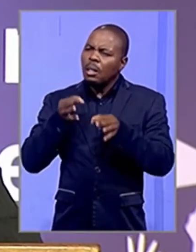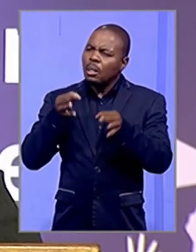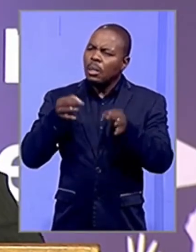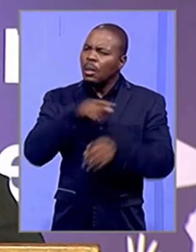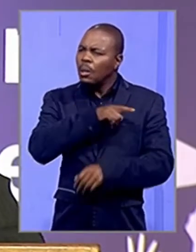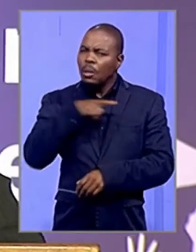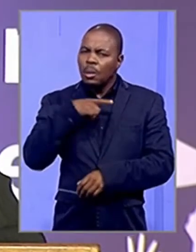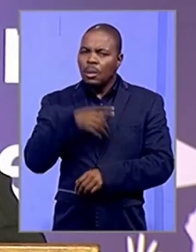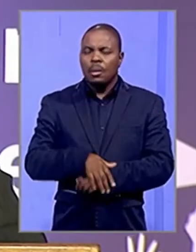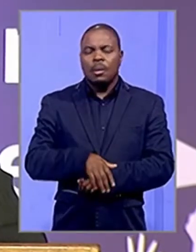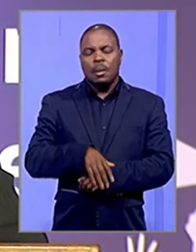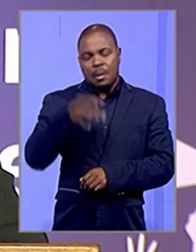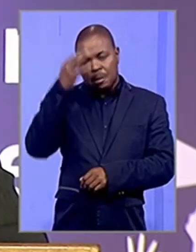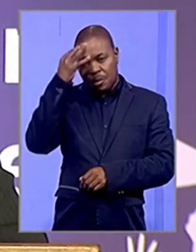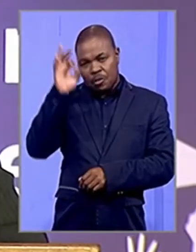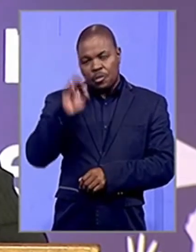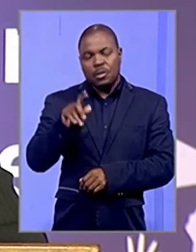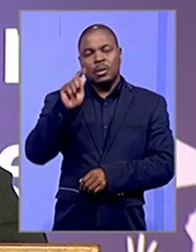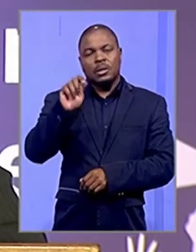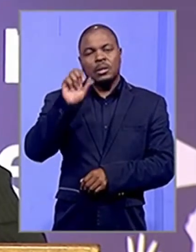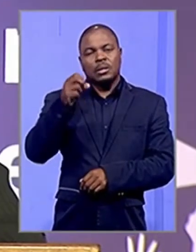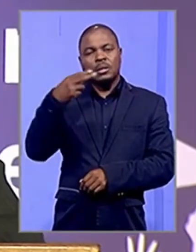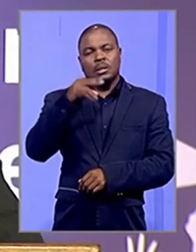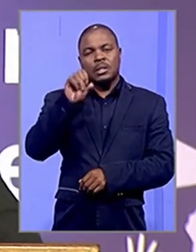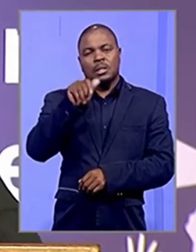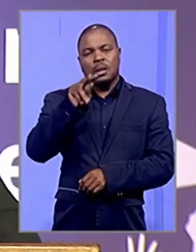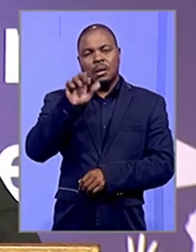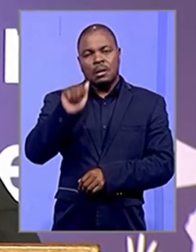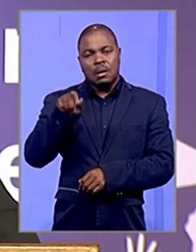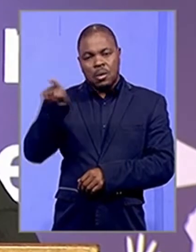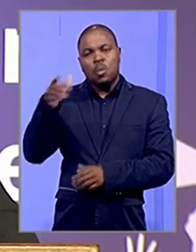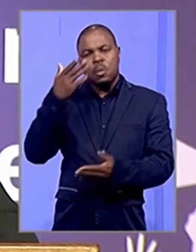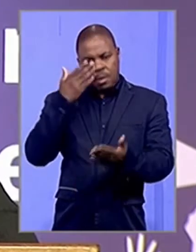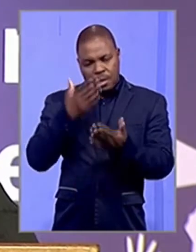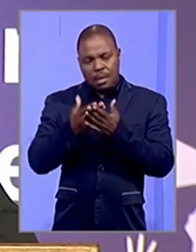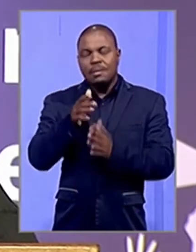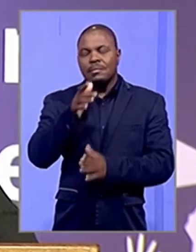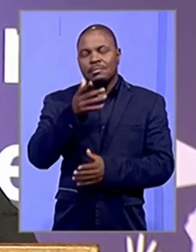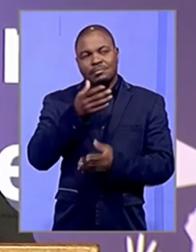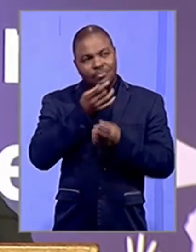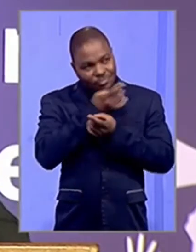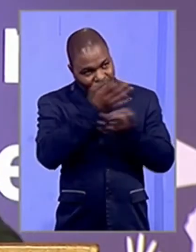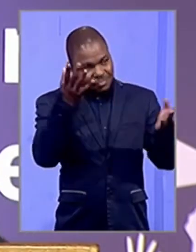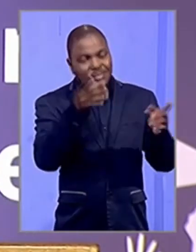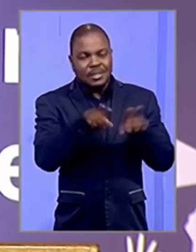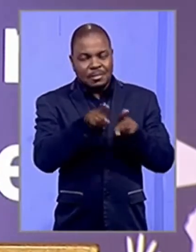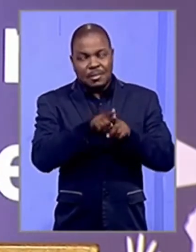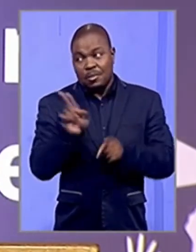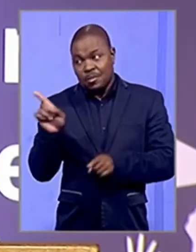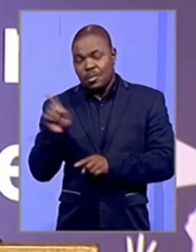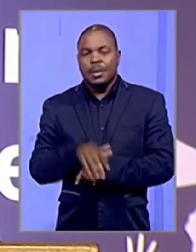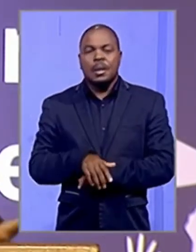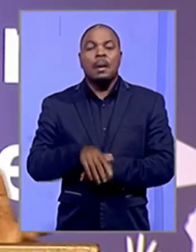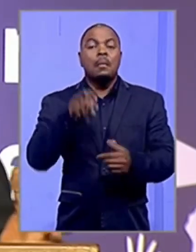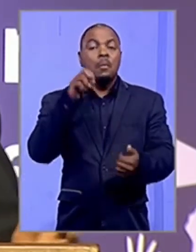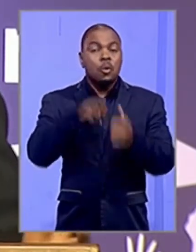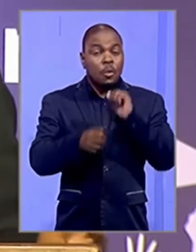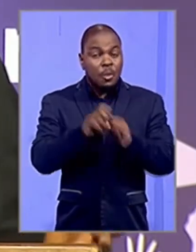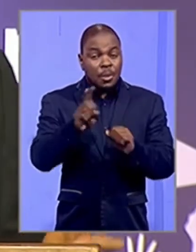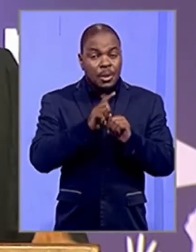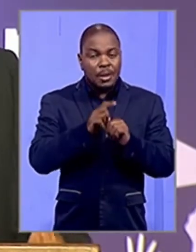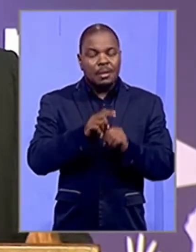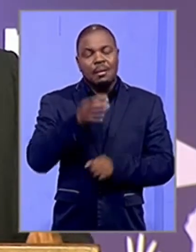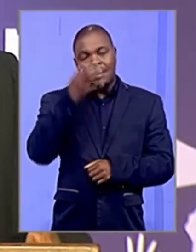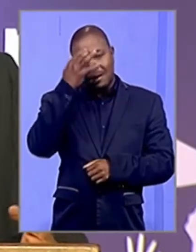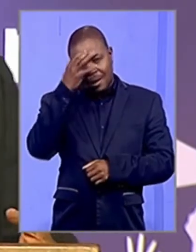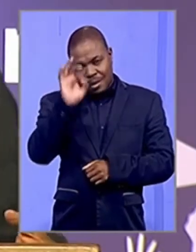long. Professor Shisana can testify to this. Now, the problem is that, yes, government